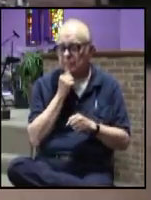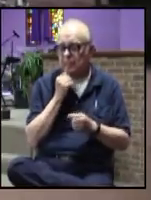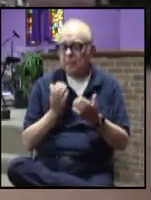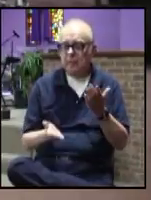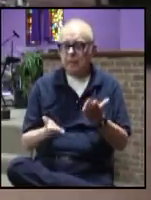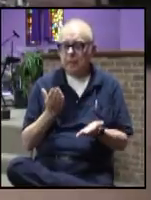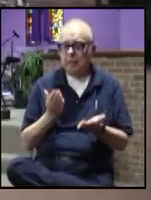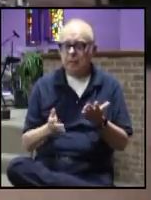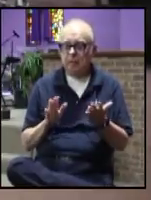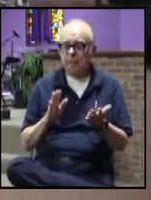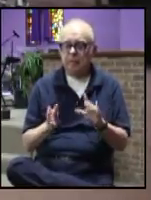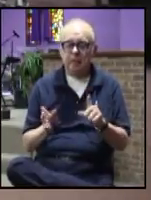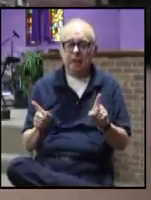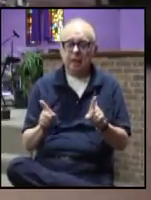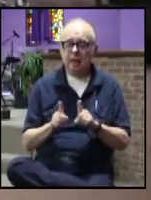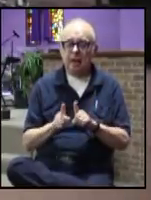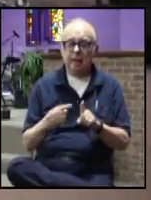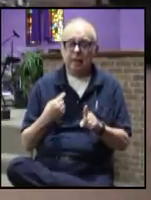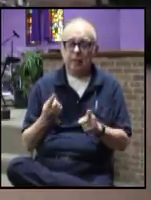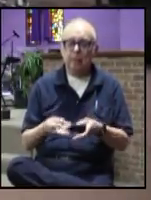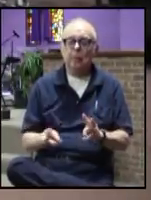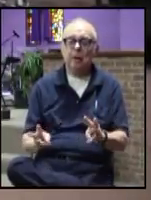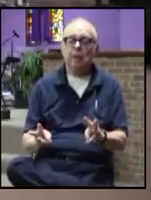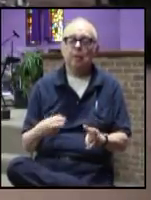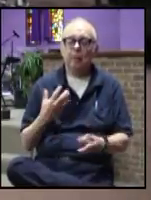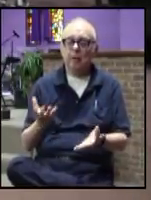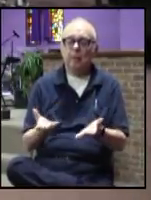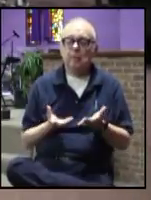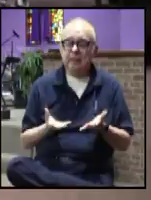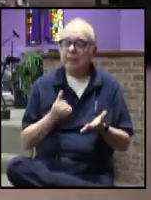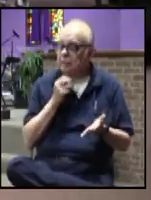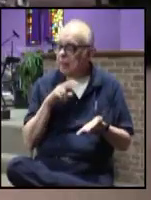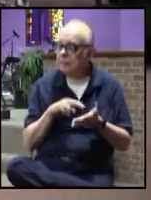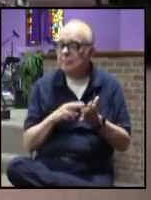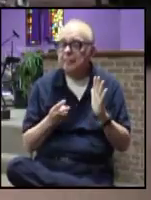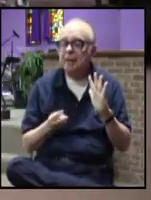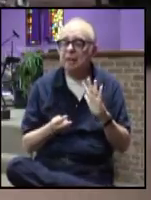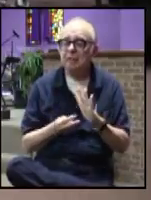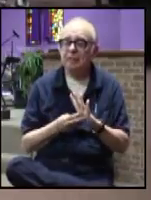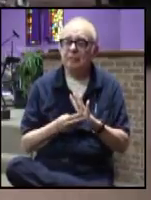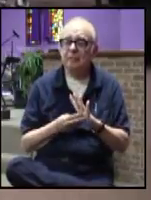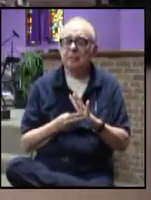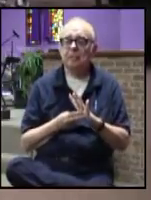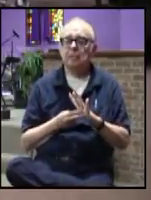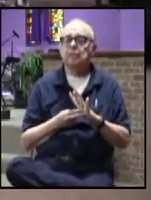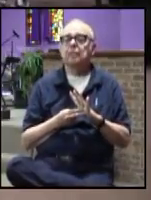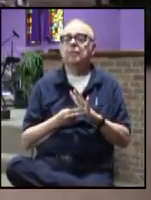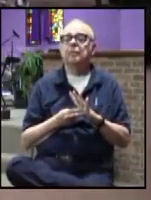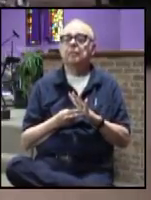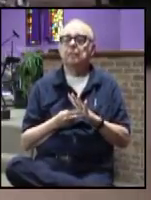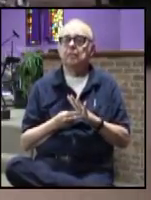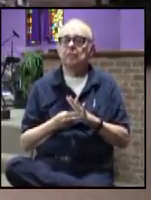not seem to be the way we want it, doesn't mean